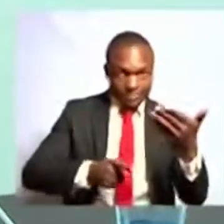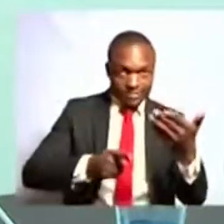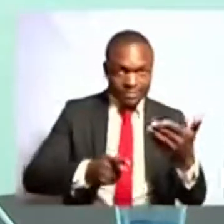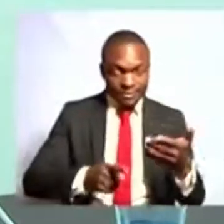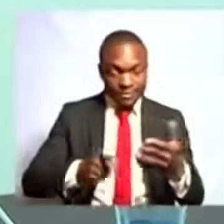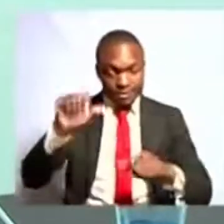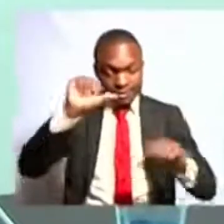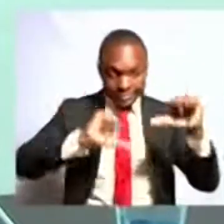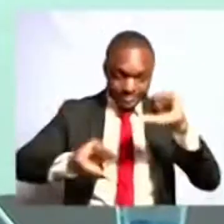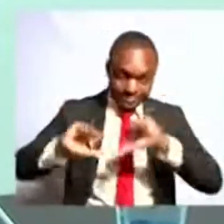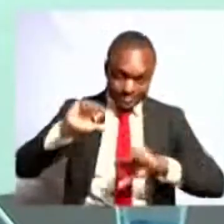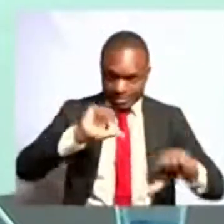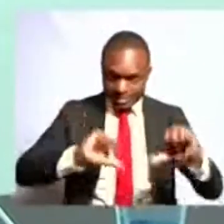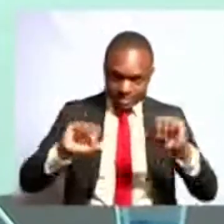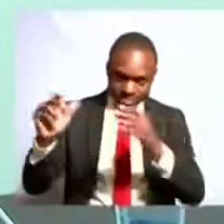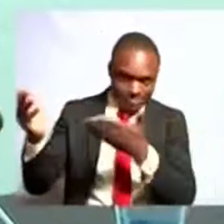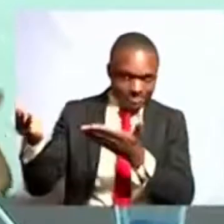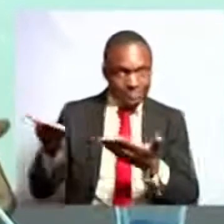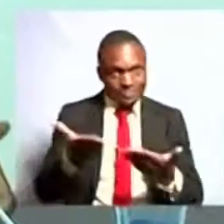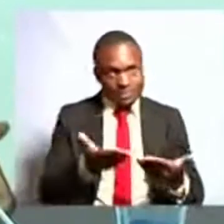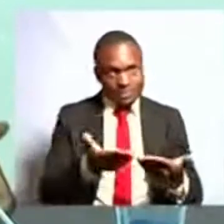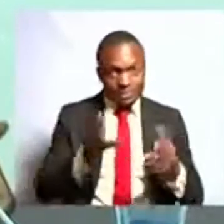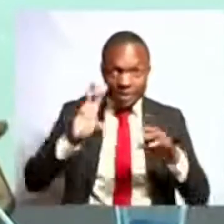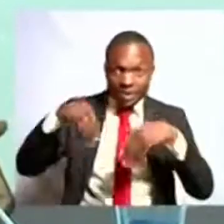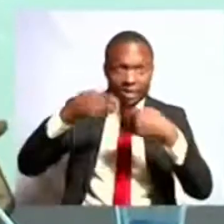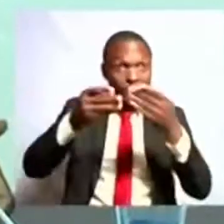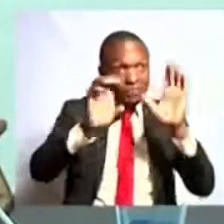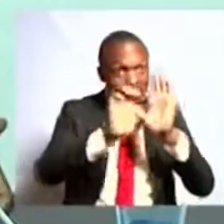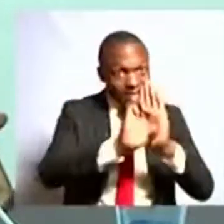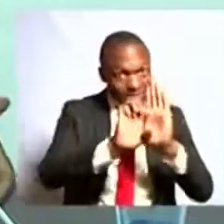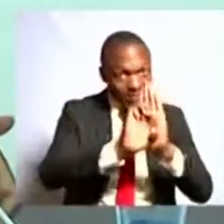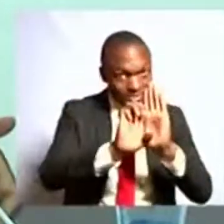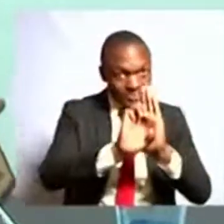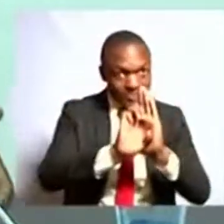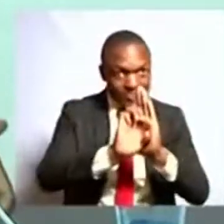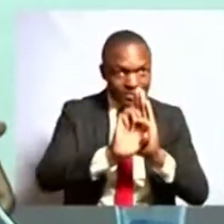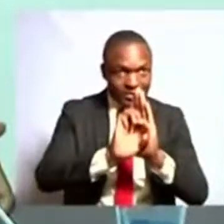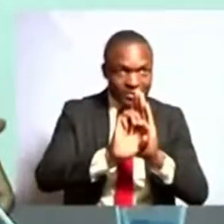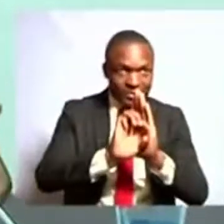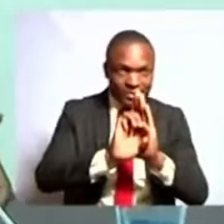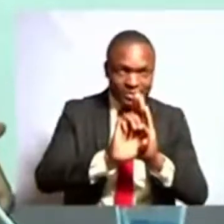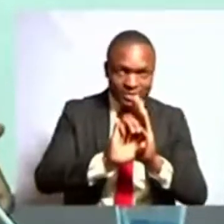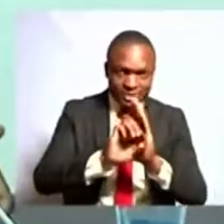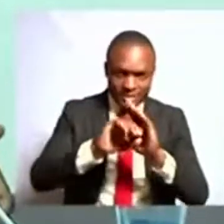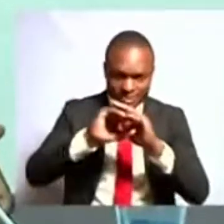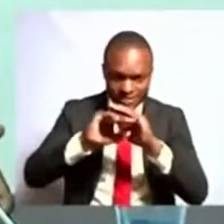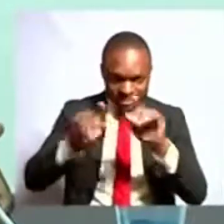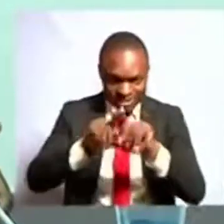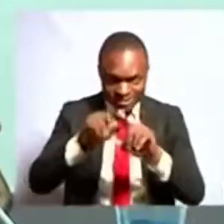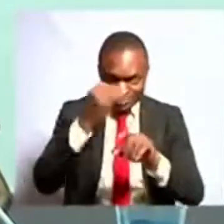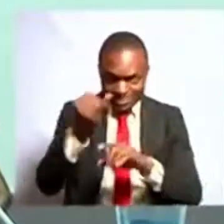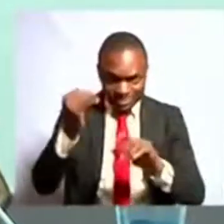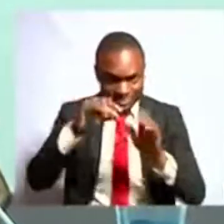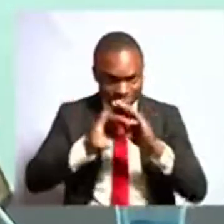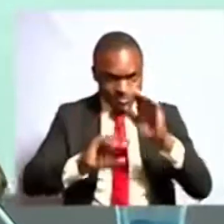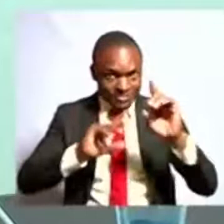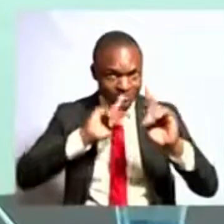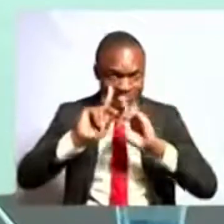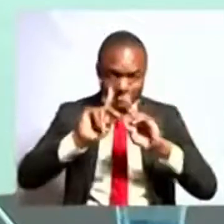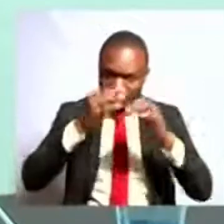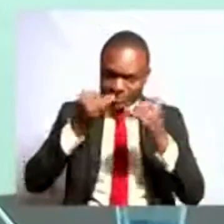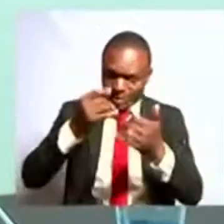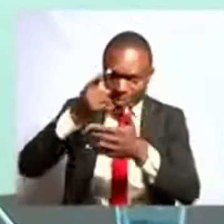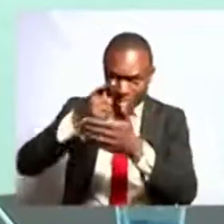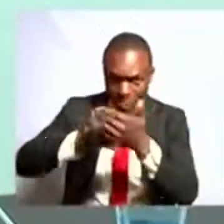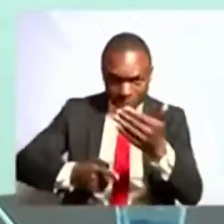the auditor raised. I'll give you an example in the same issue that is under discussion. What